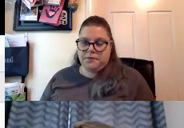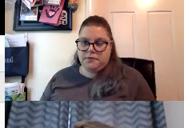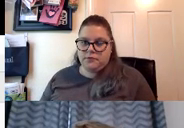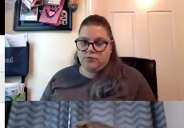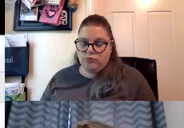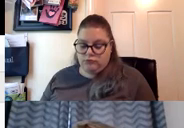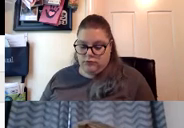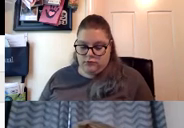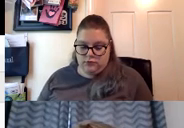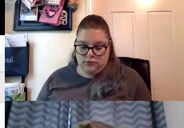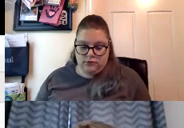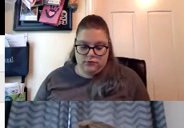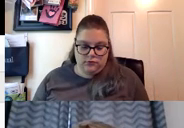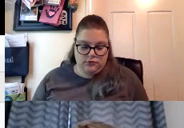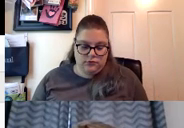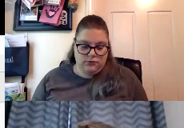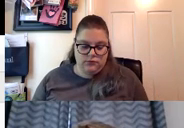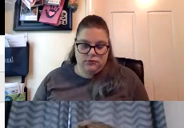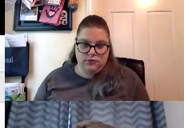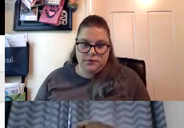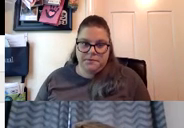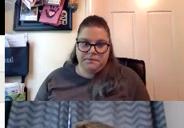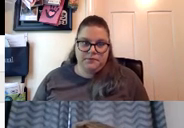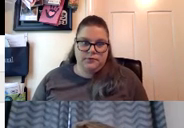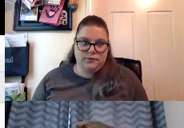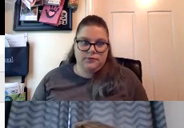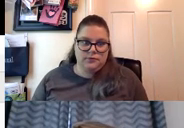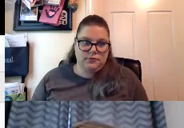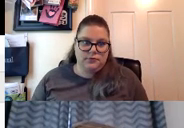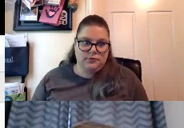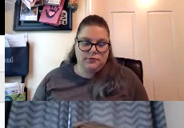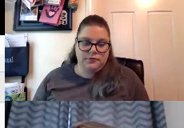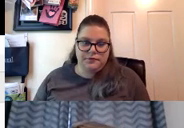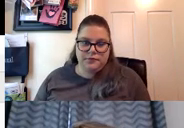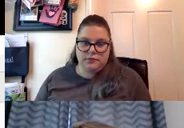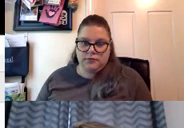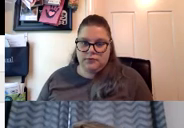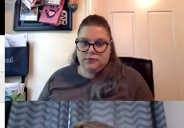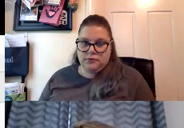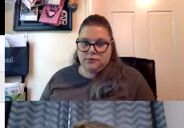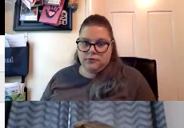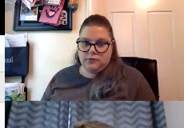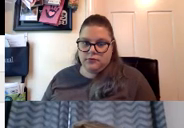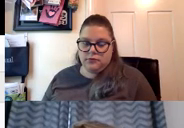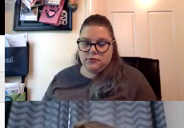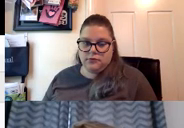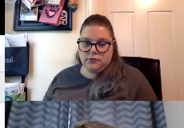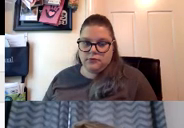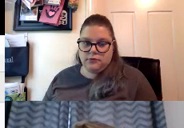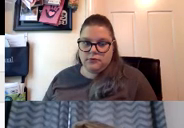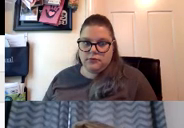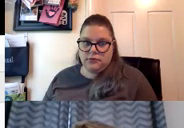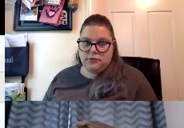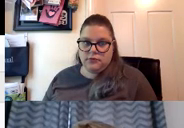that as well. I can also go in and have it do some auto tagging. And again, these are some things that we would do at kind of another level of this.